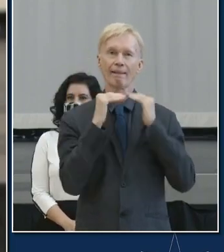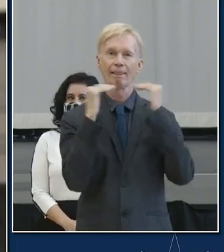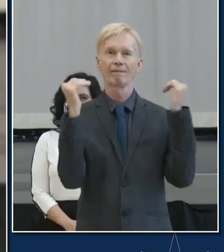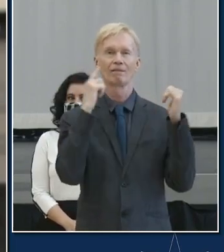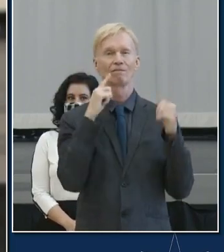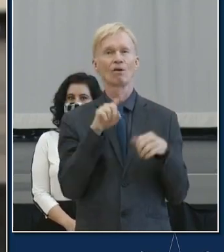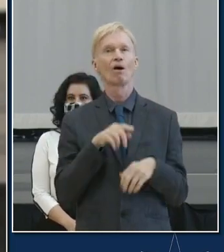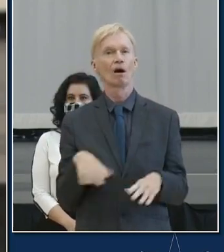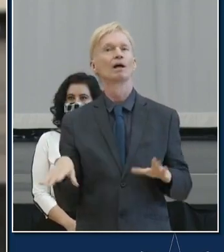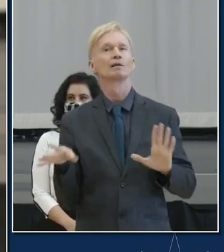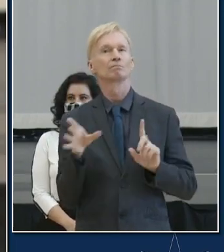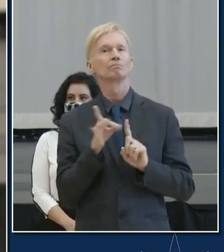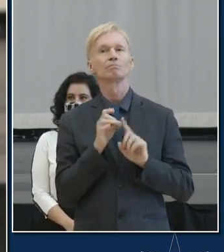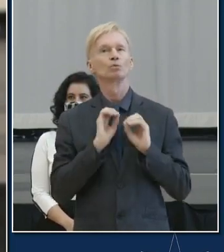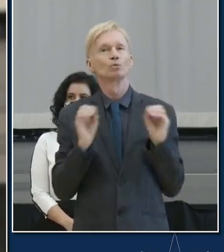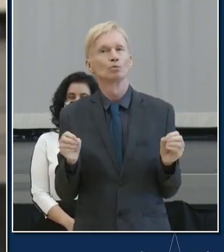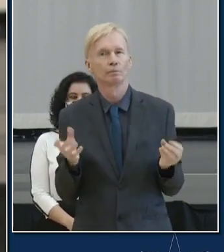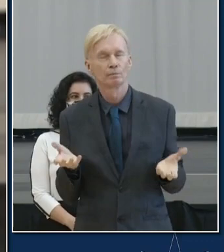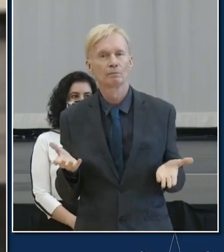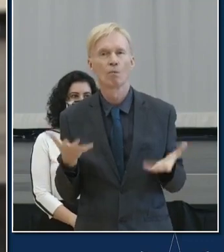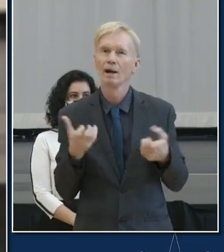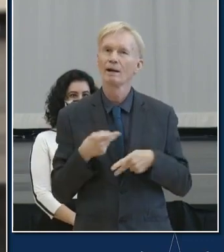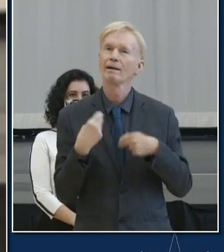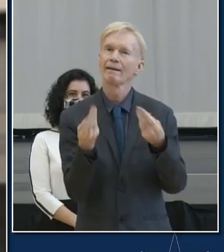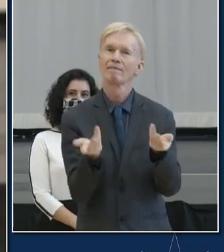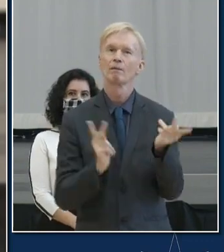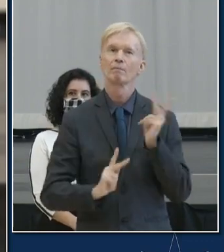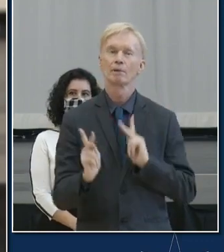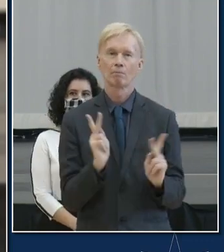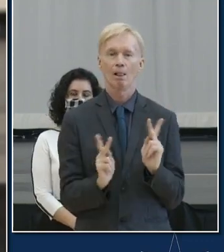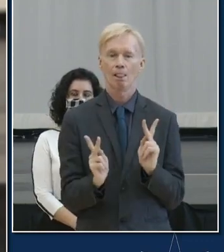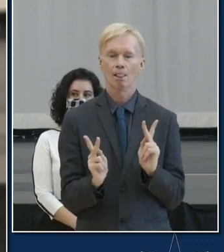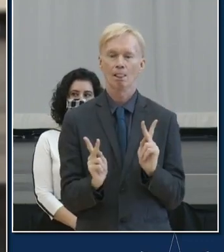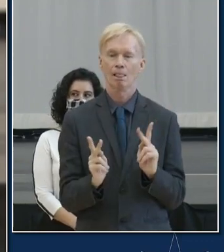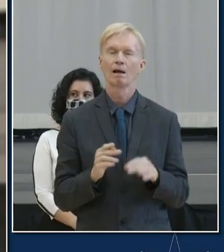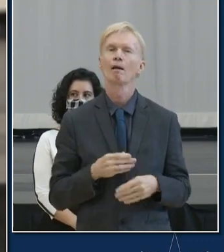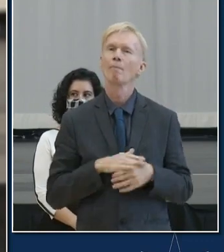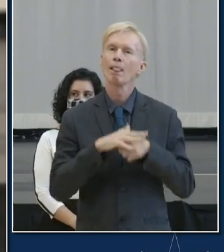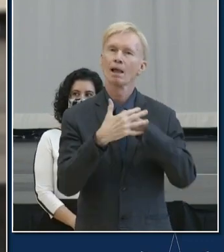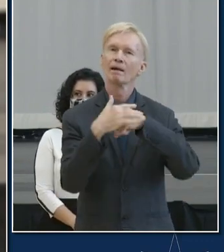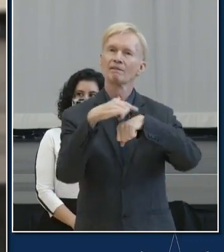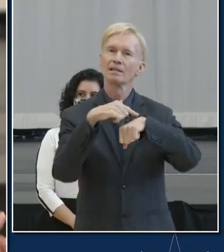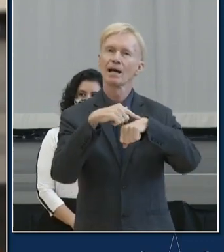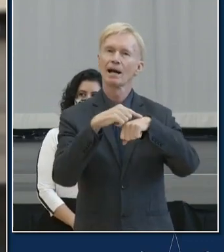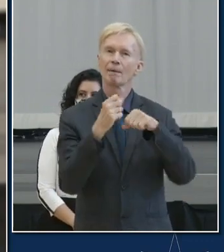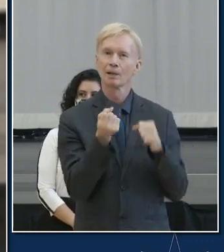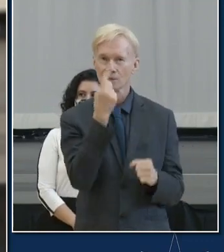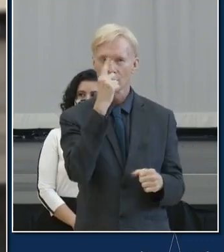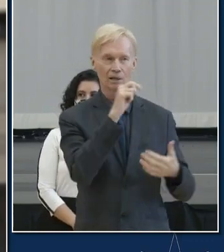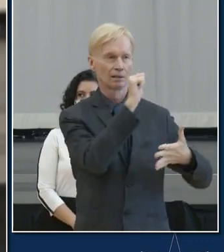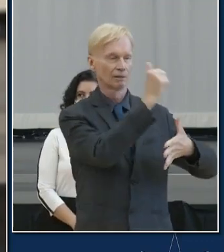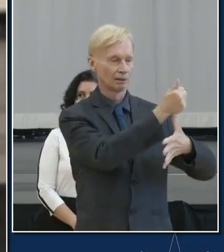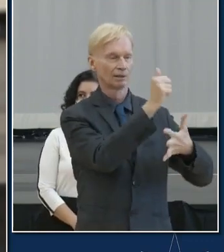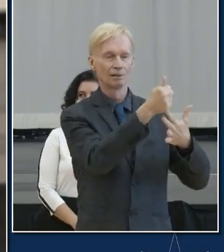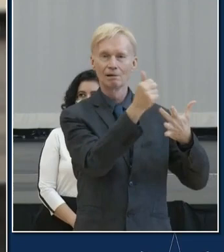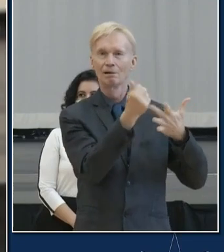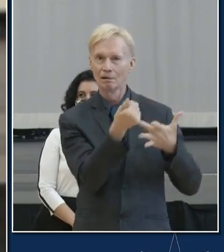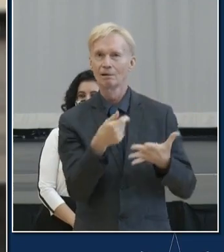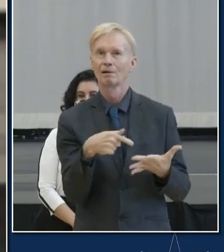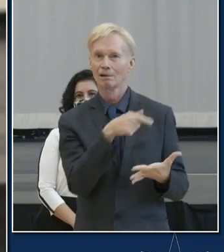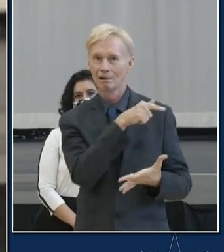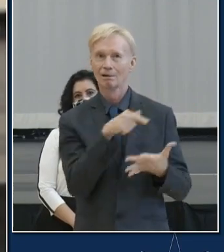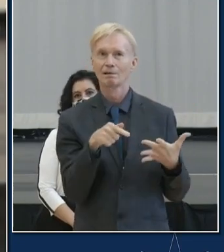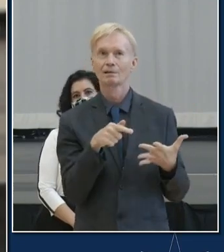immunity. So we want to give people plenty of time in that, given those milestones, to get